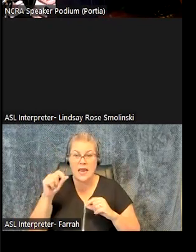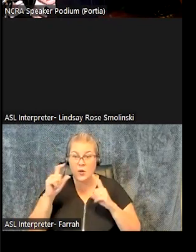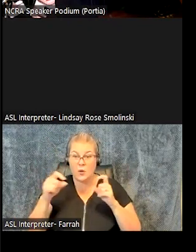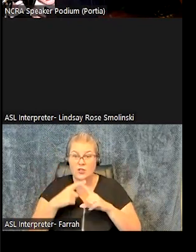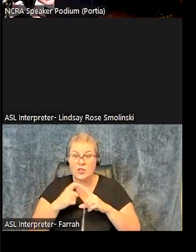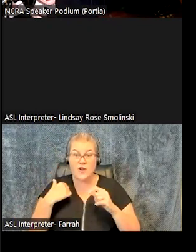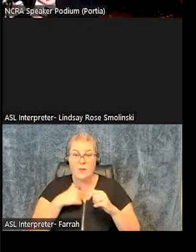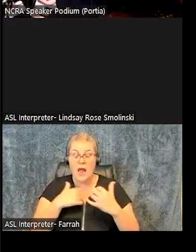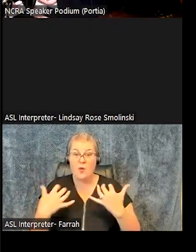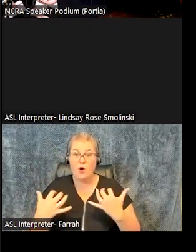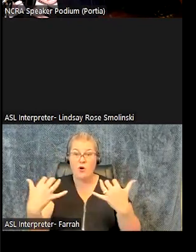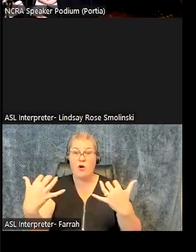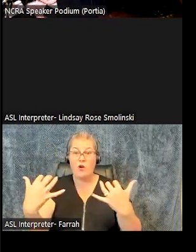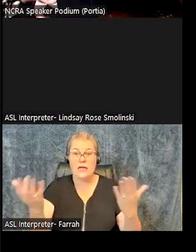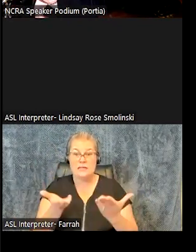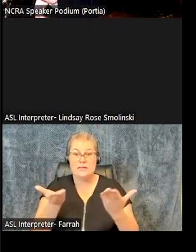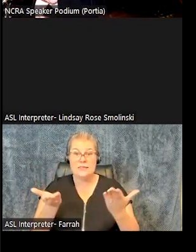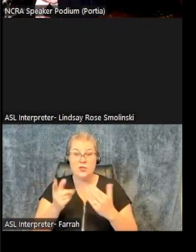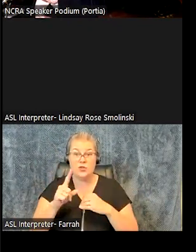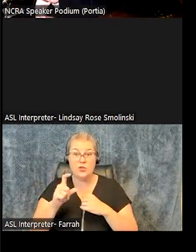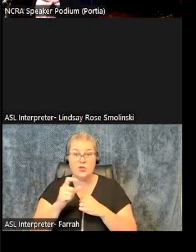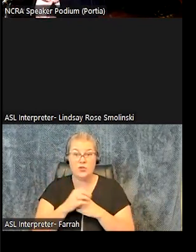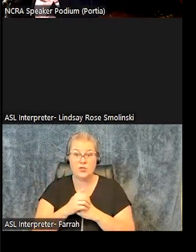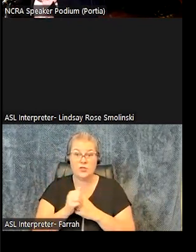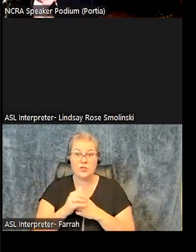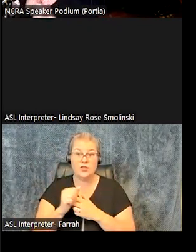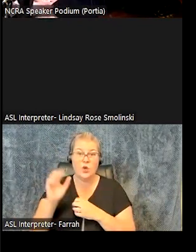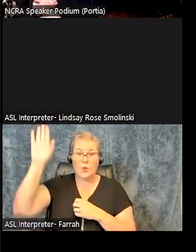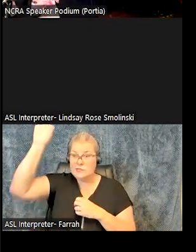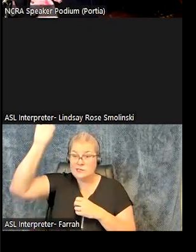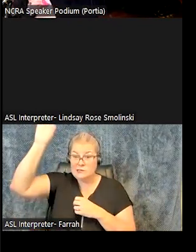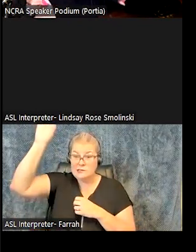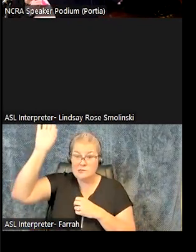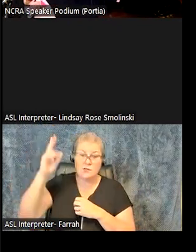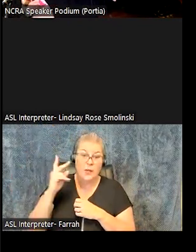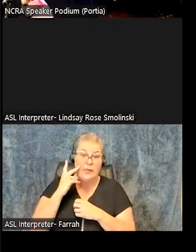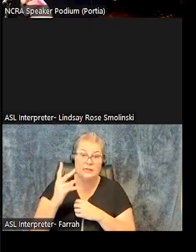live audience? Raise your hand really high so I could see you.